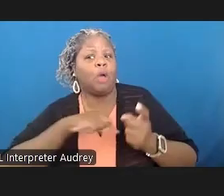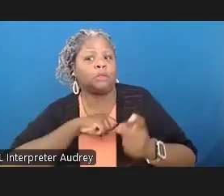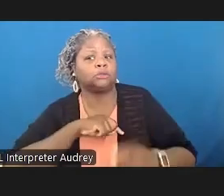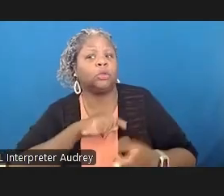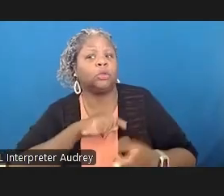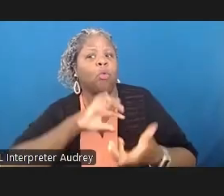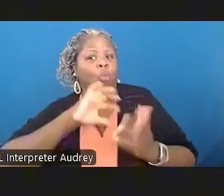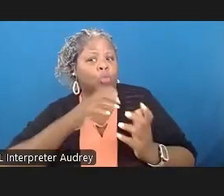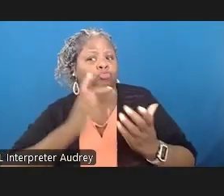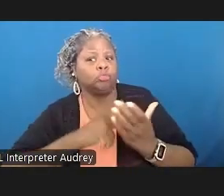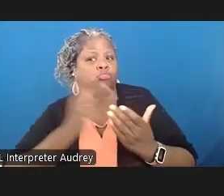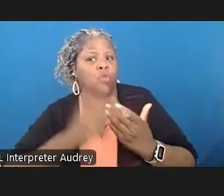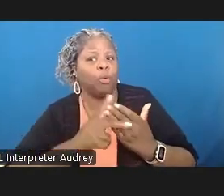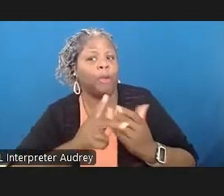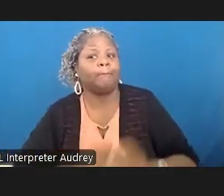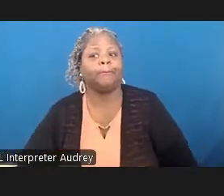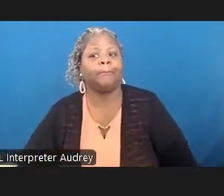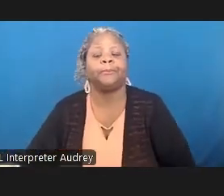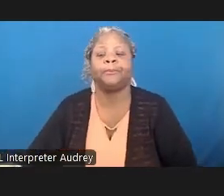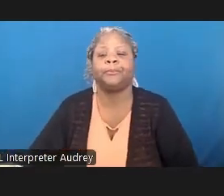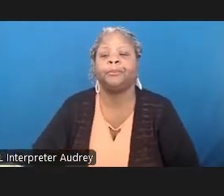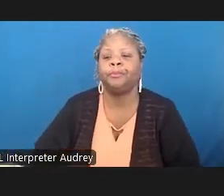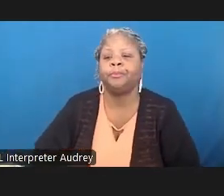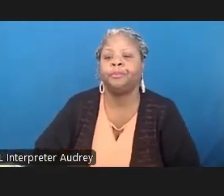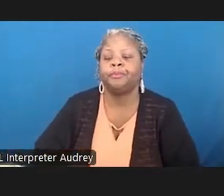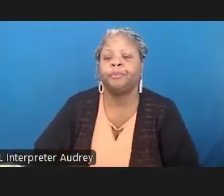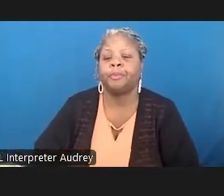the programs.